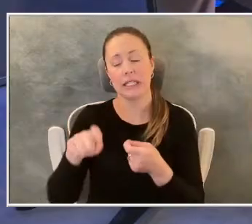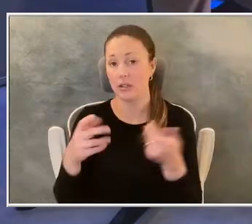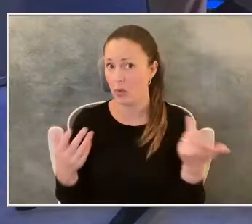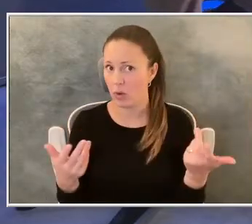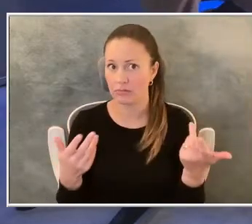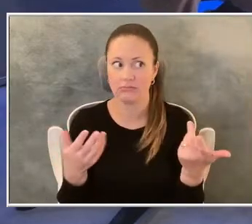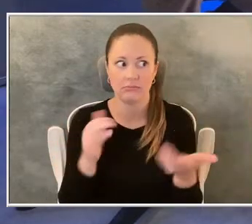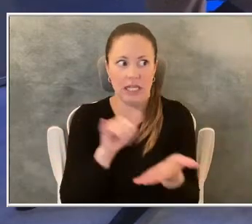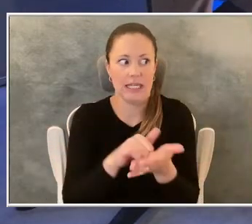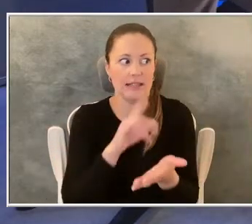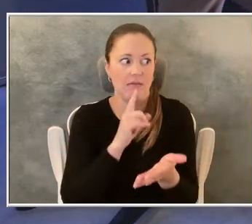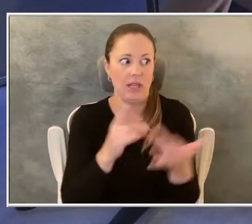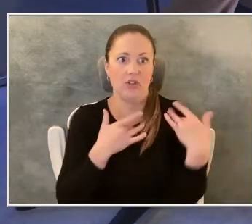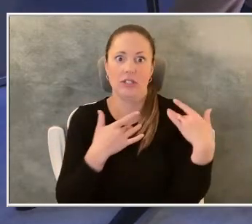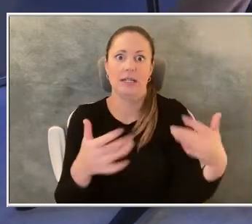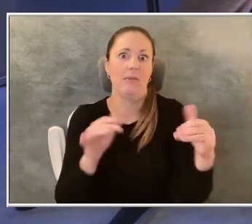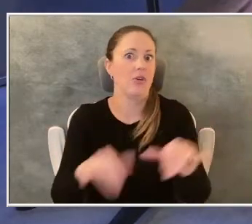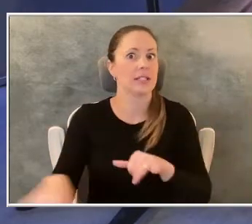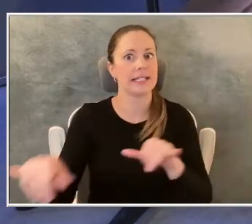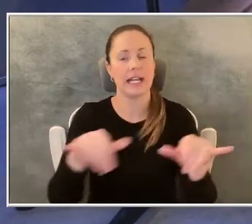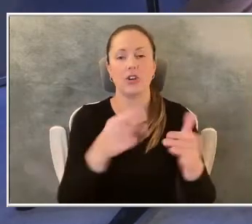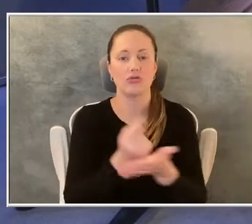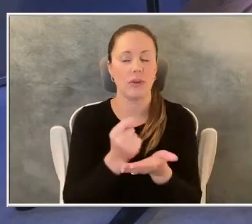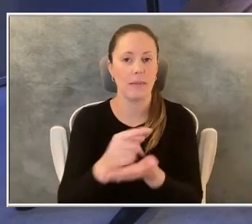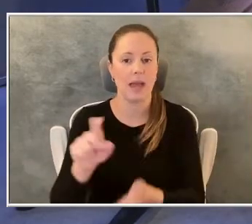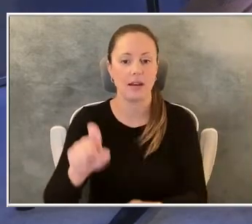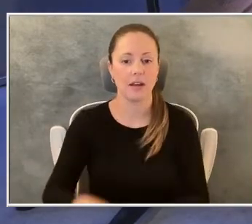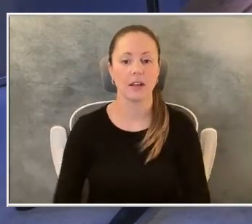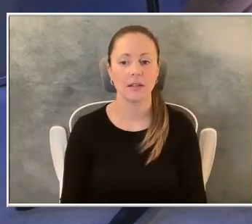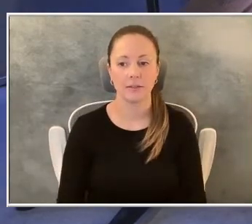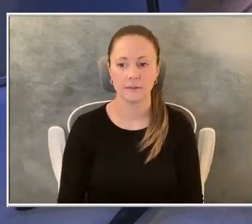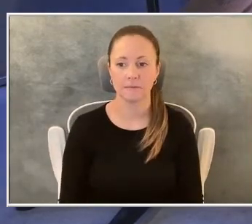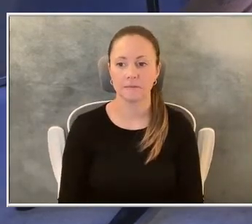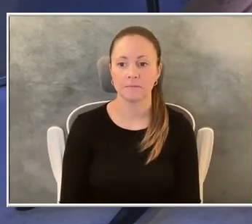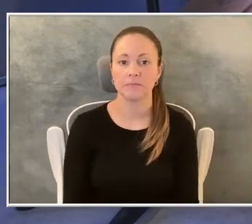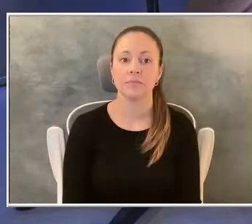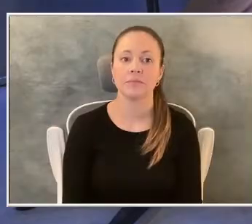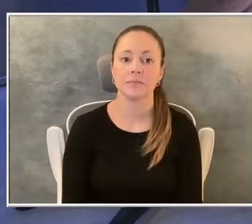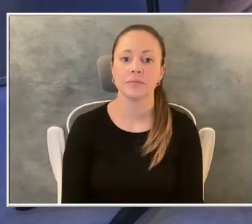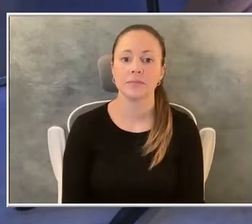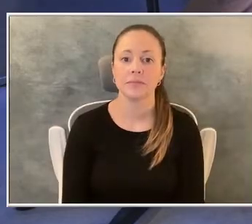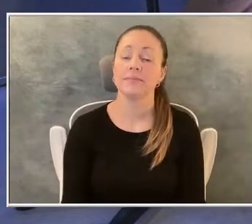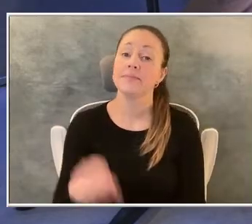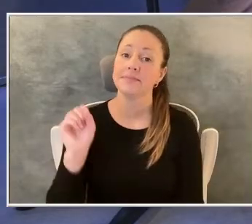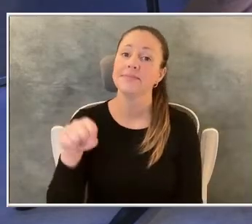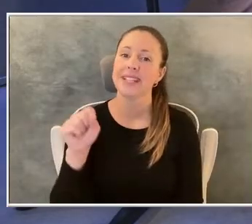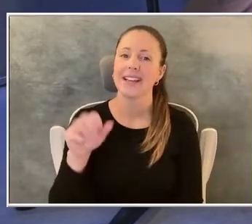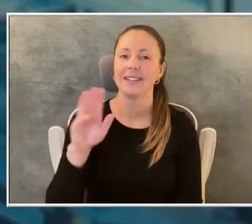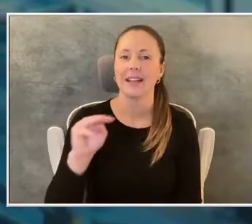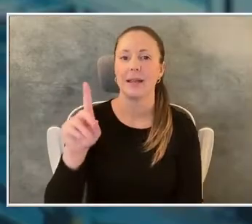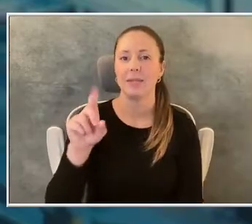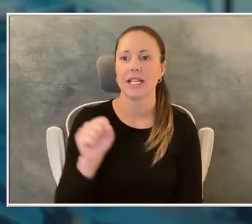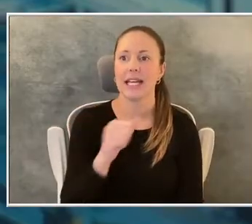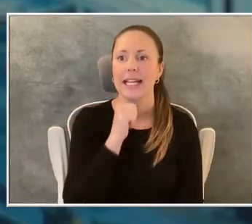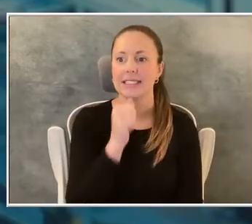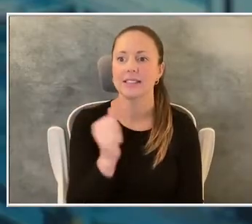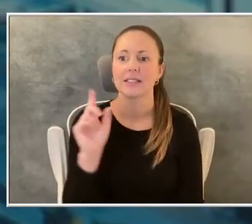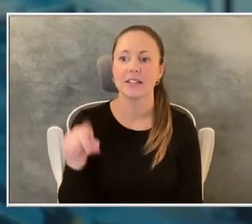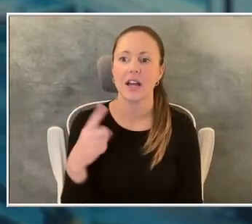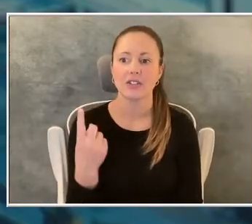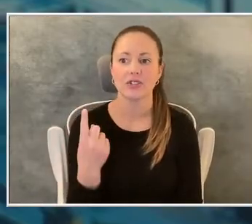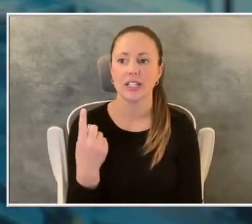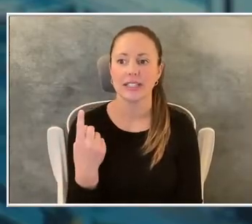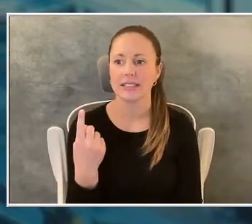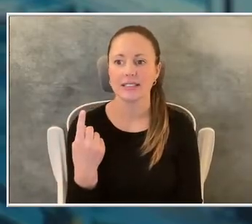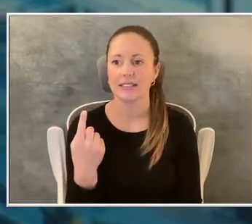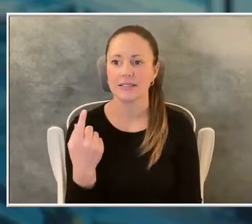standard of treatment going in? So sure. So myelodysplastic syndrome is not just one disease. There are